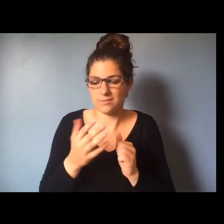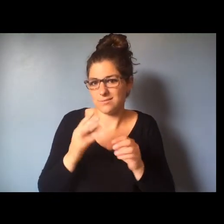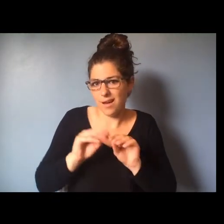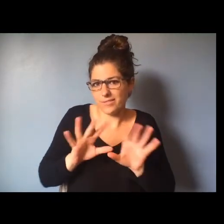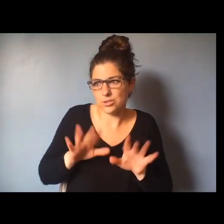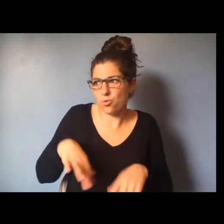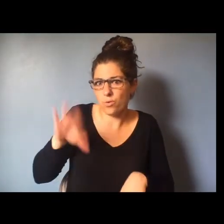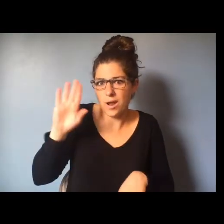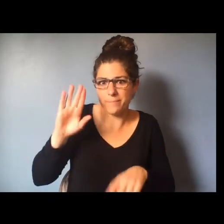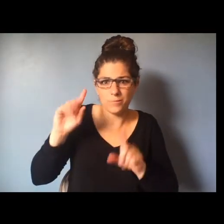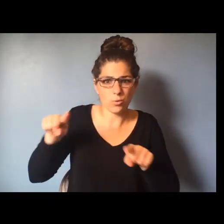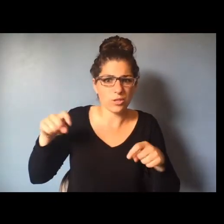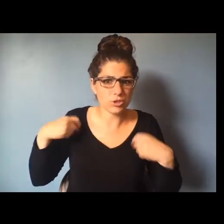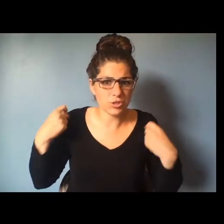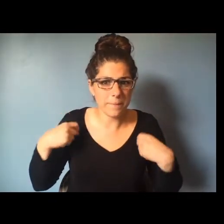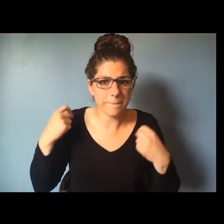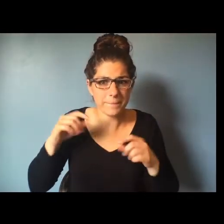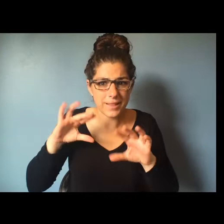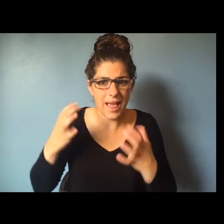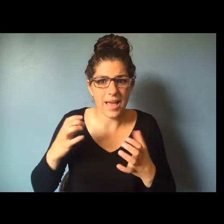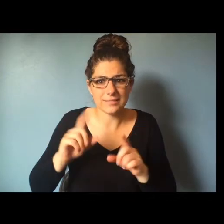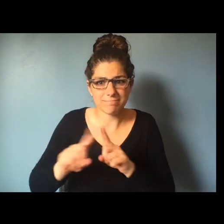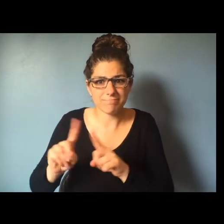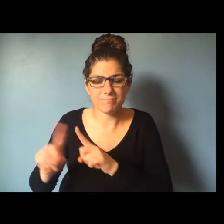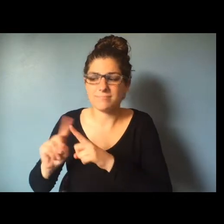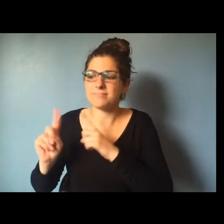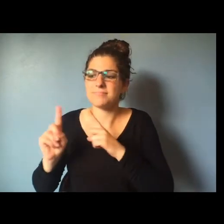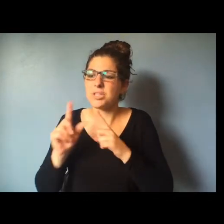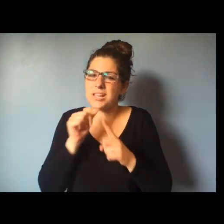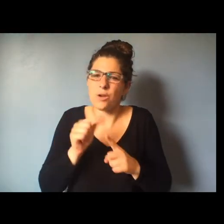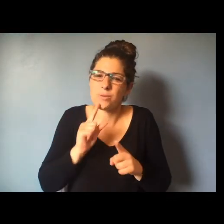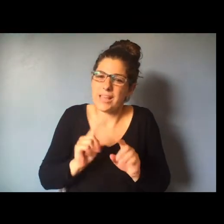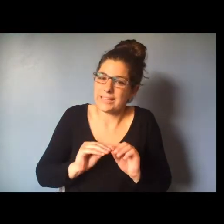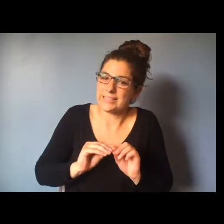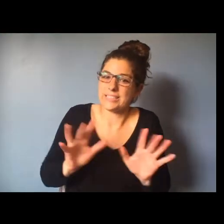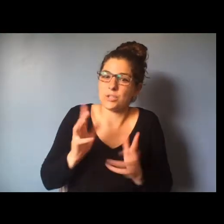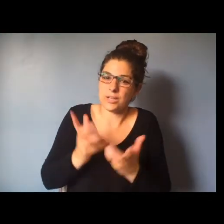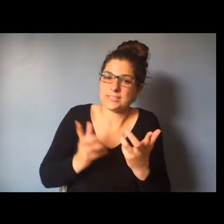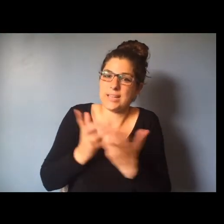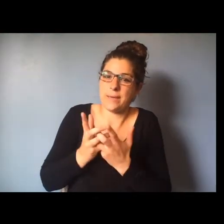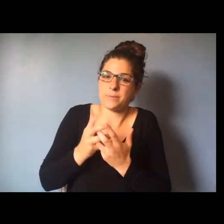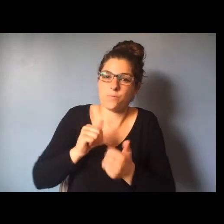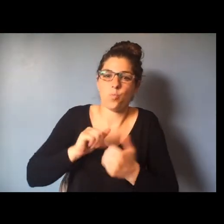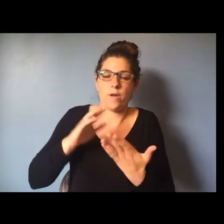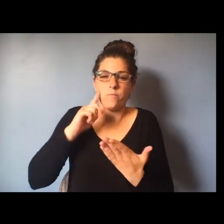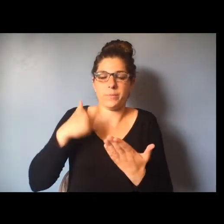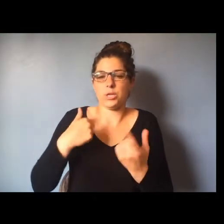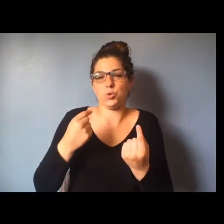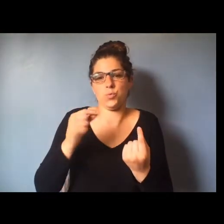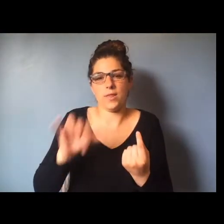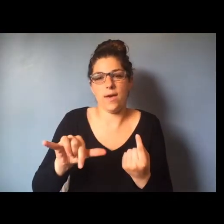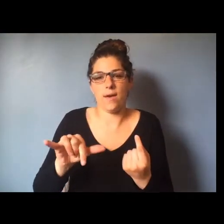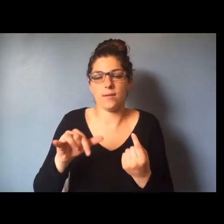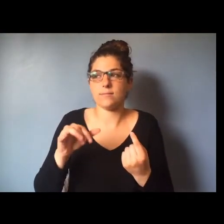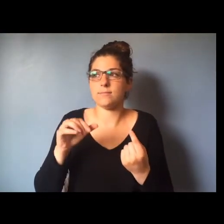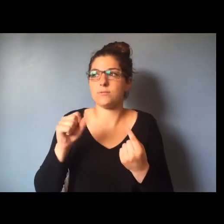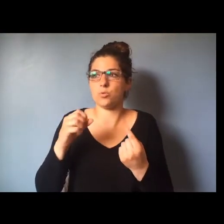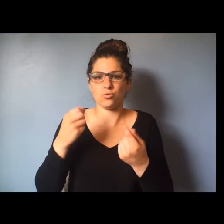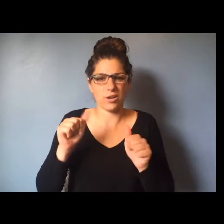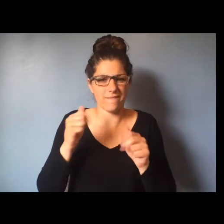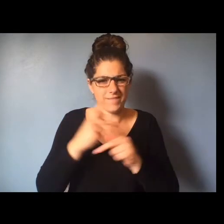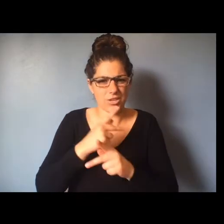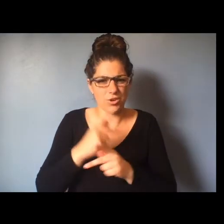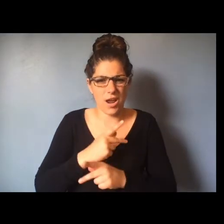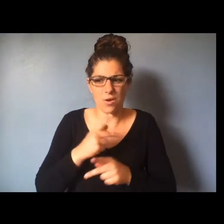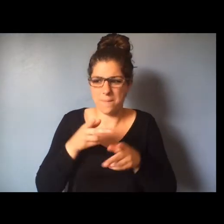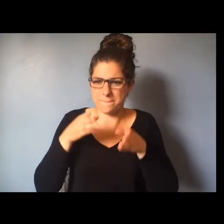go to gym class and stuff like that, but there wasn't a real clear adaptive way for me to do a lot of those activities. And so trying to figure